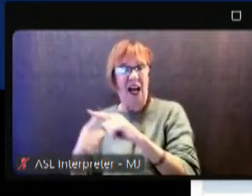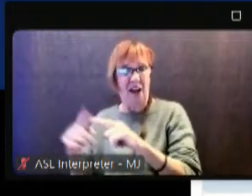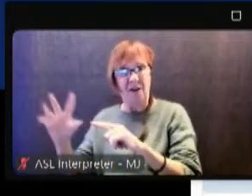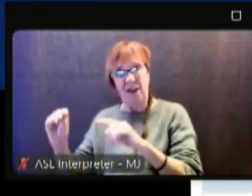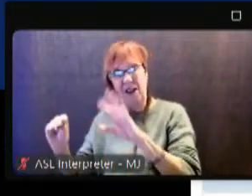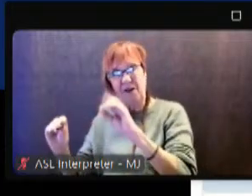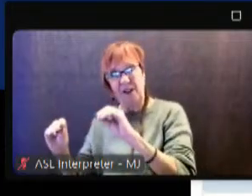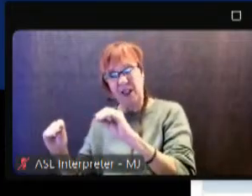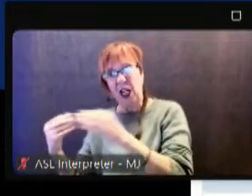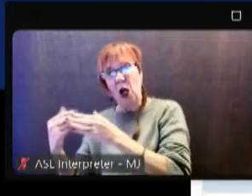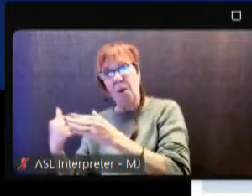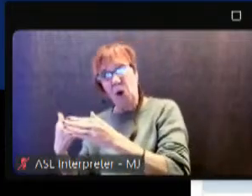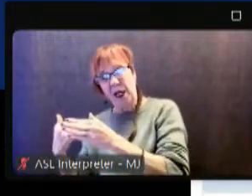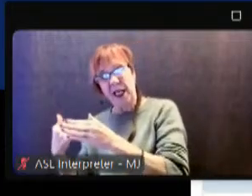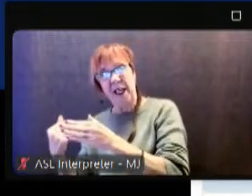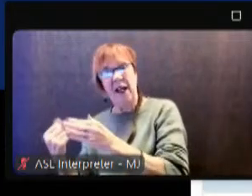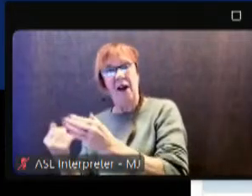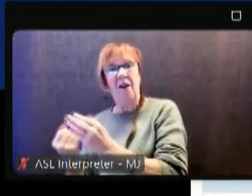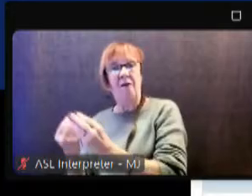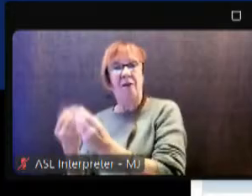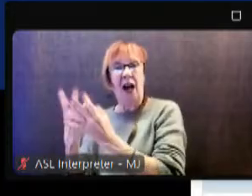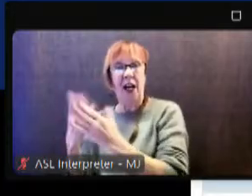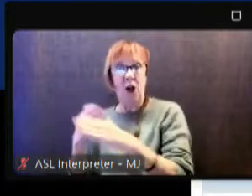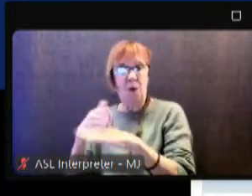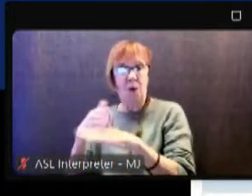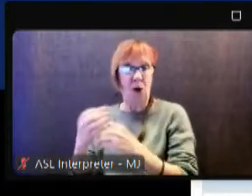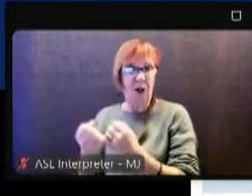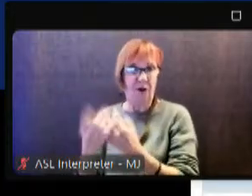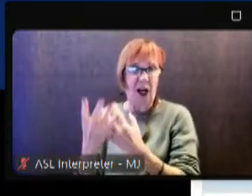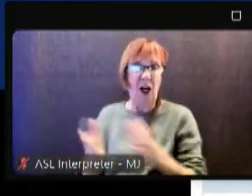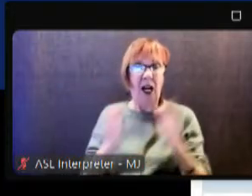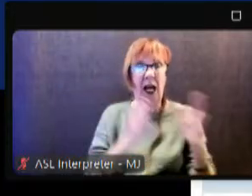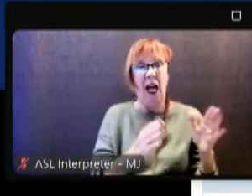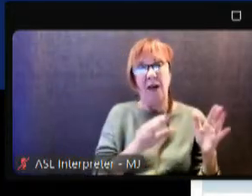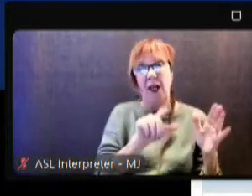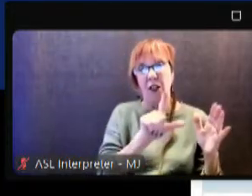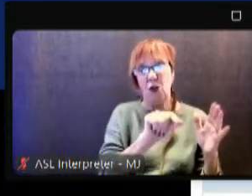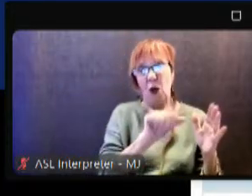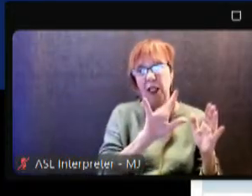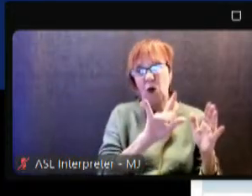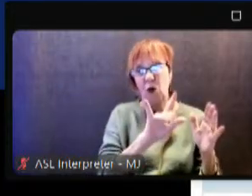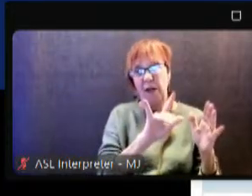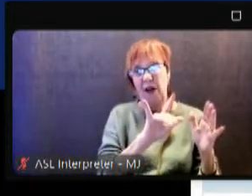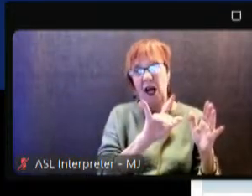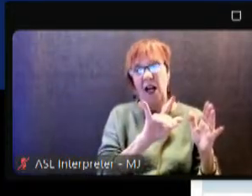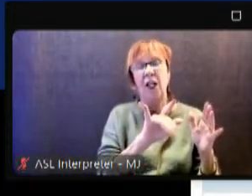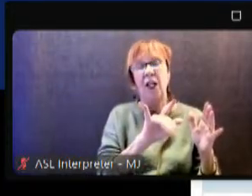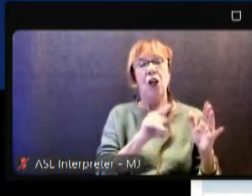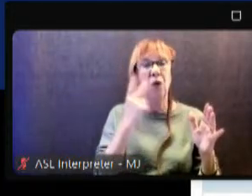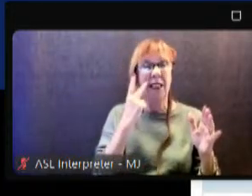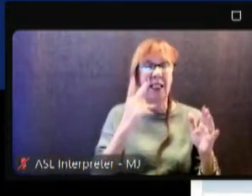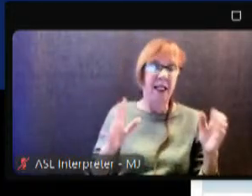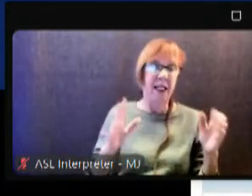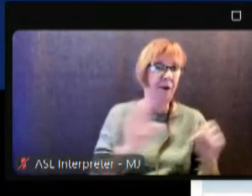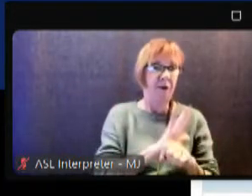50% post-fire. And then for 2025, you will see the full extent of the damage.